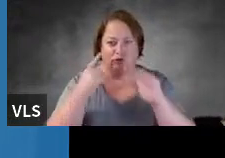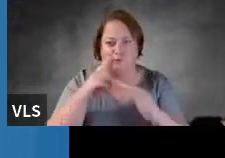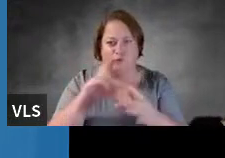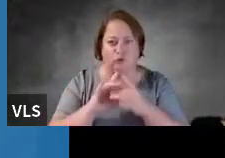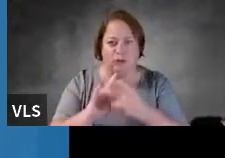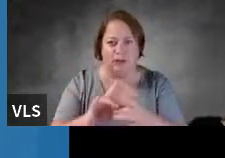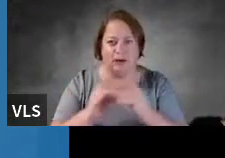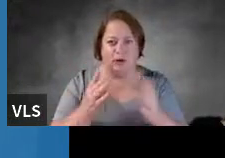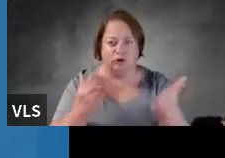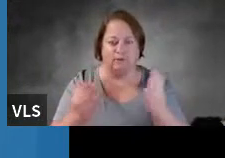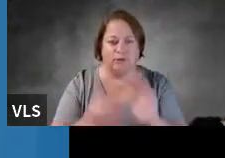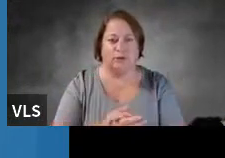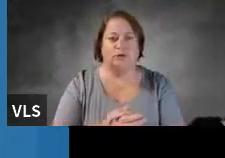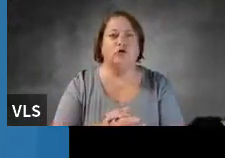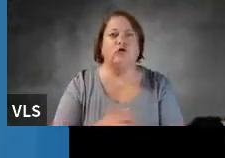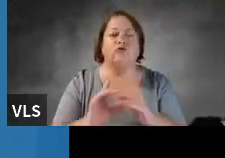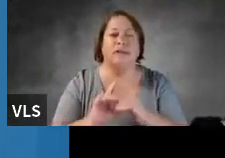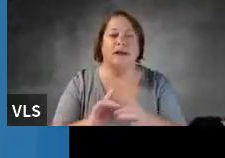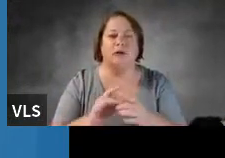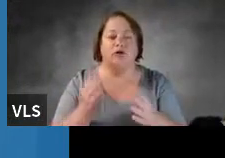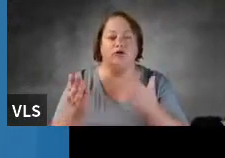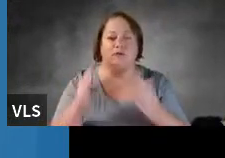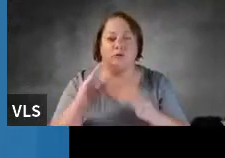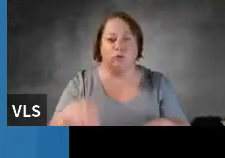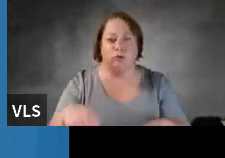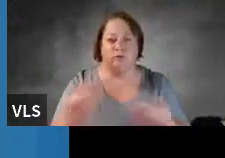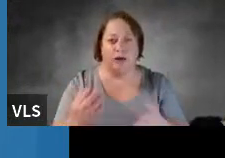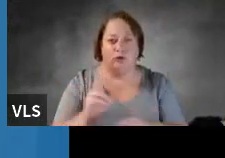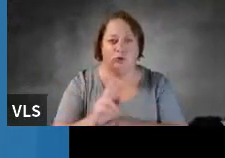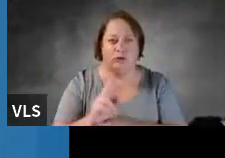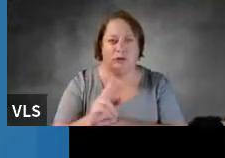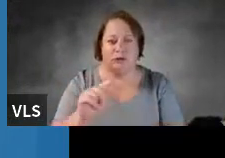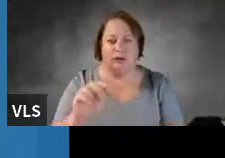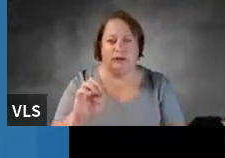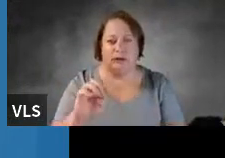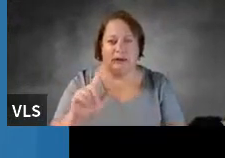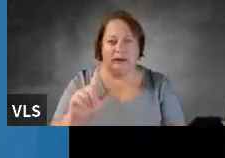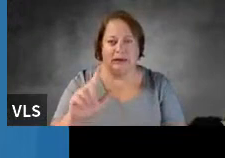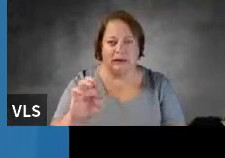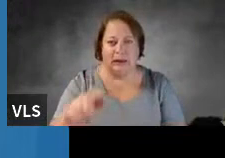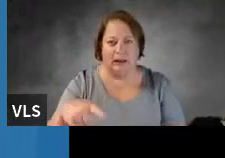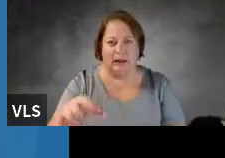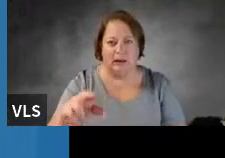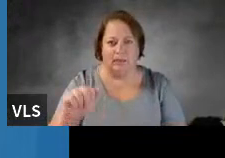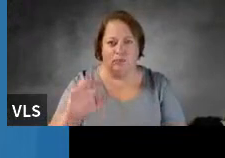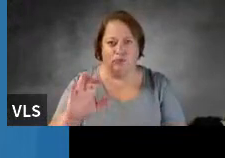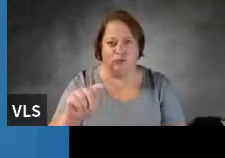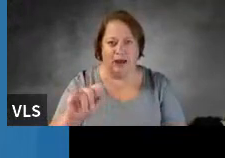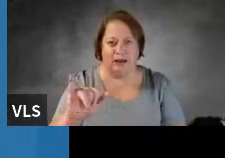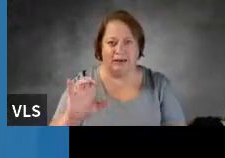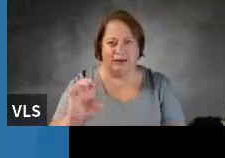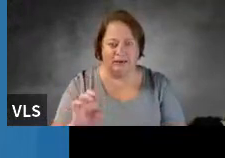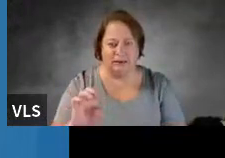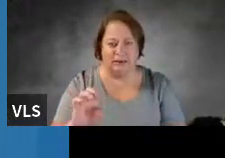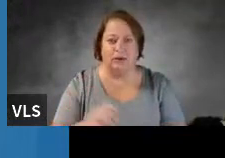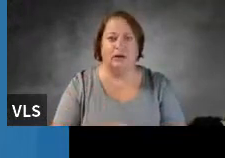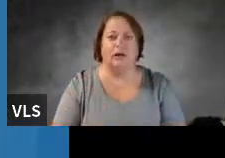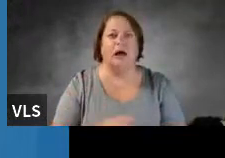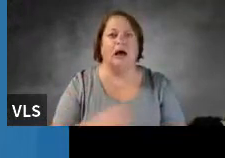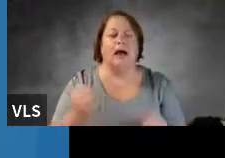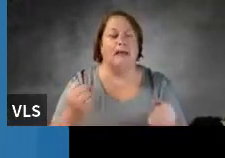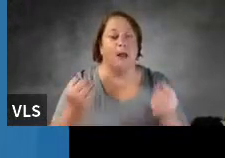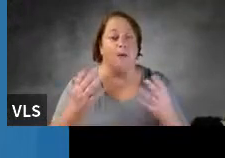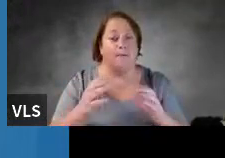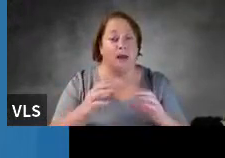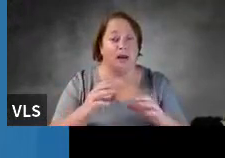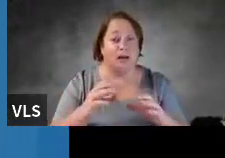services. Related services will be provided using telepractice for scheduled virtual learning sessions. The number of sessions and activities